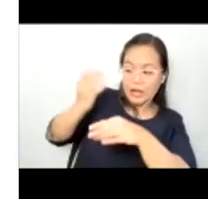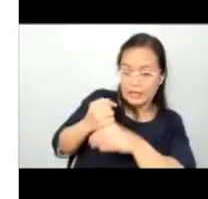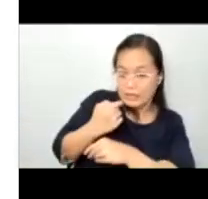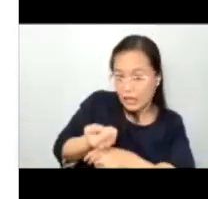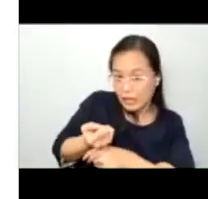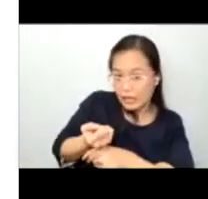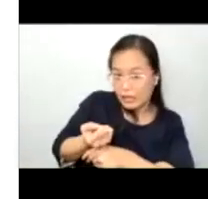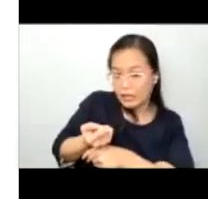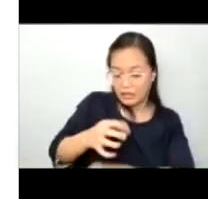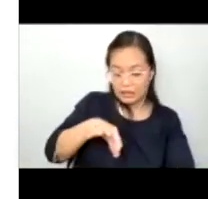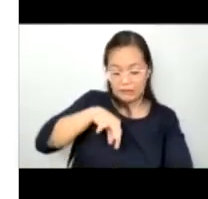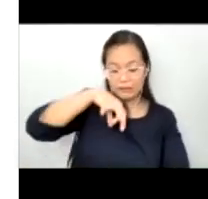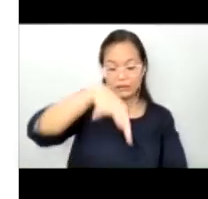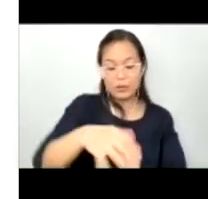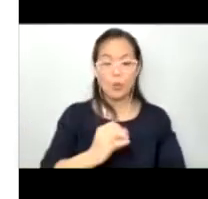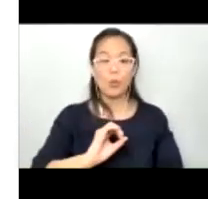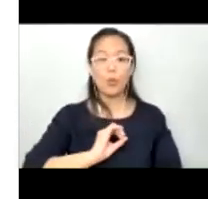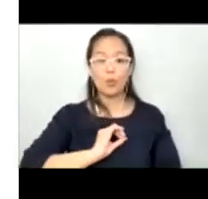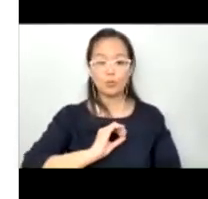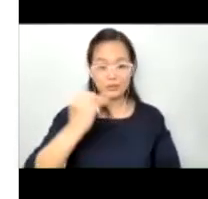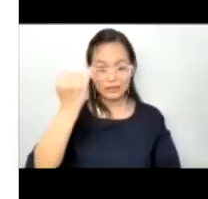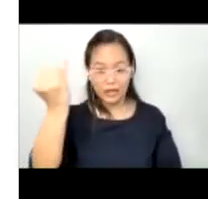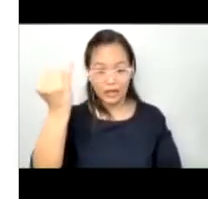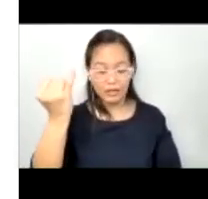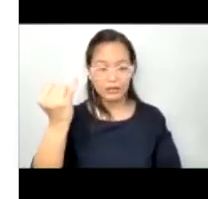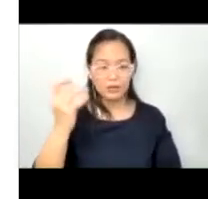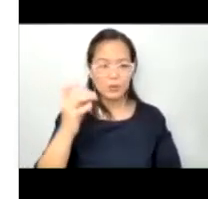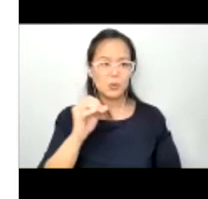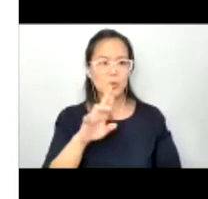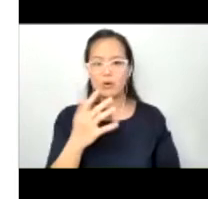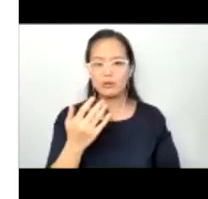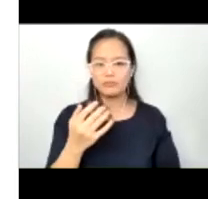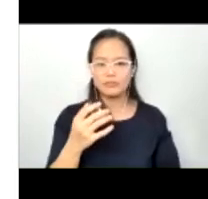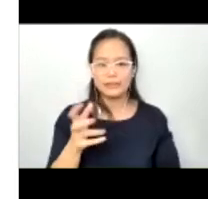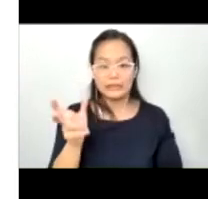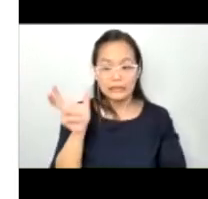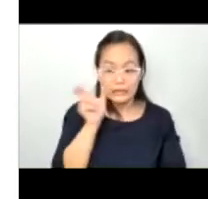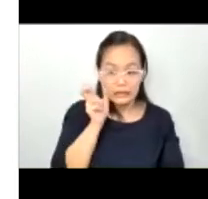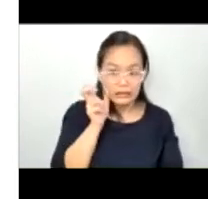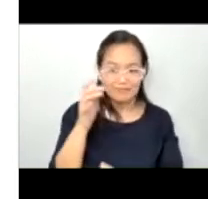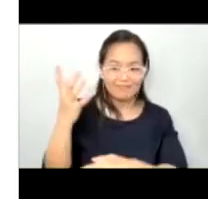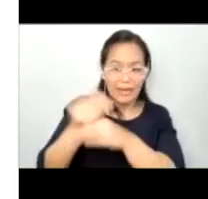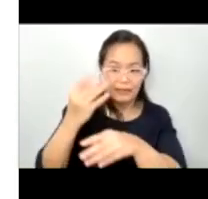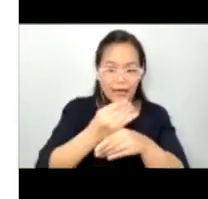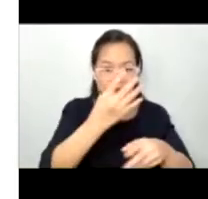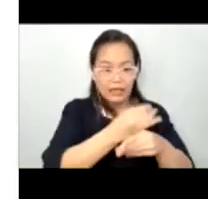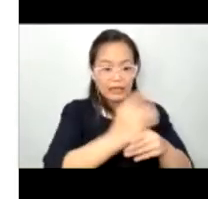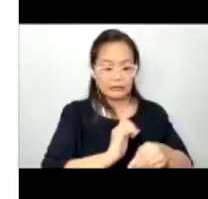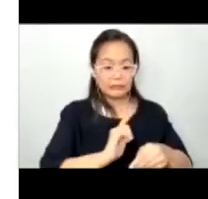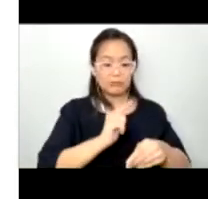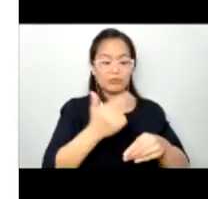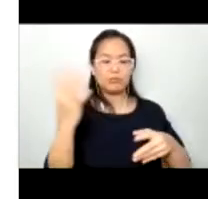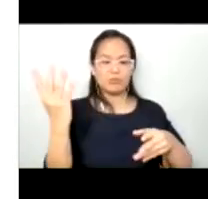then interacting with the ideas that you have heard before. And the next person will do it. Dr.